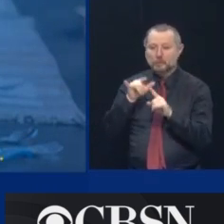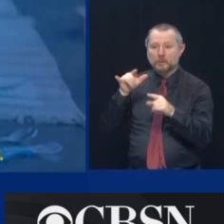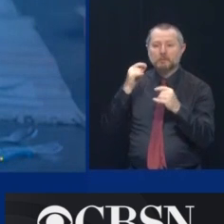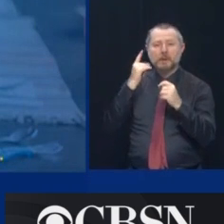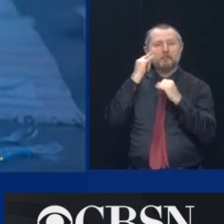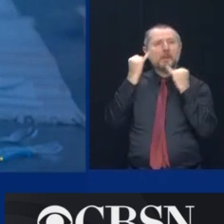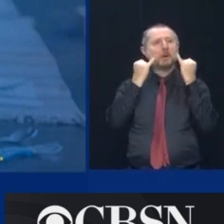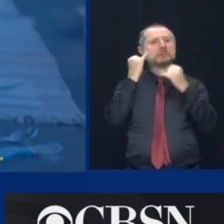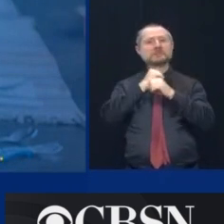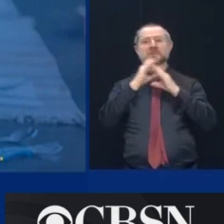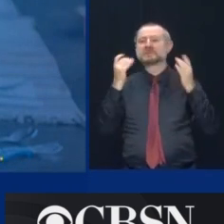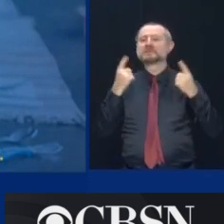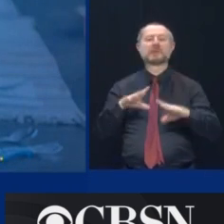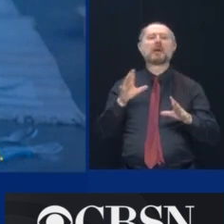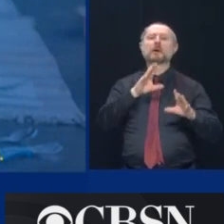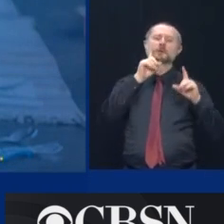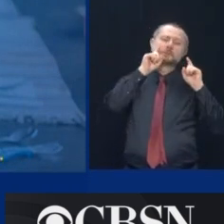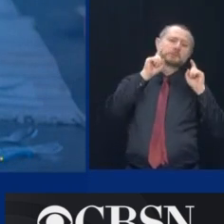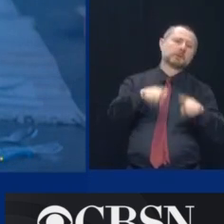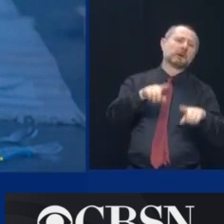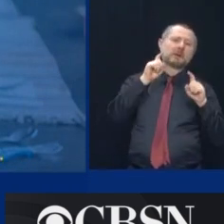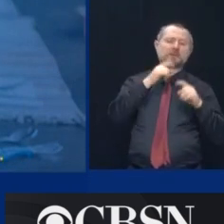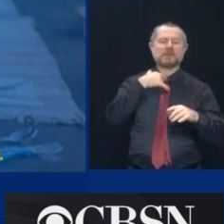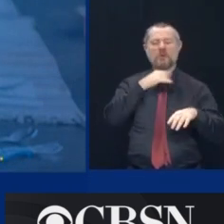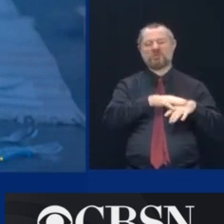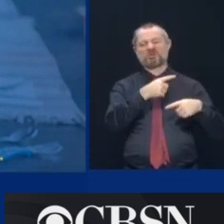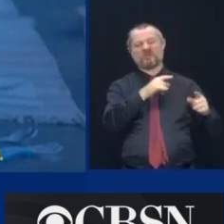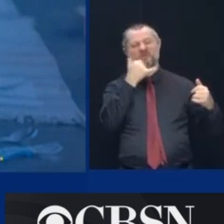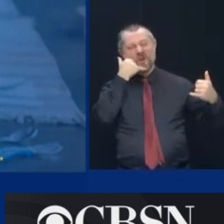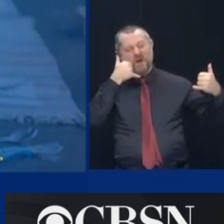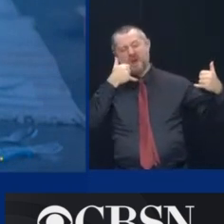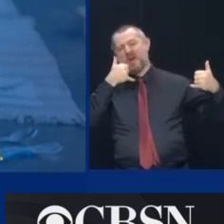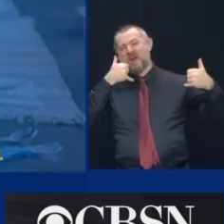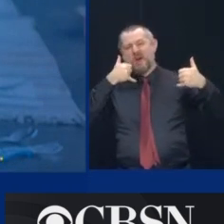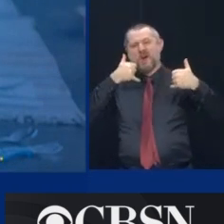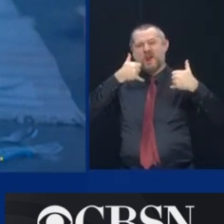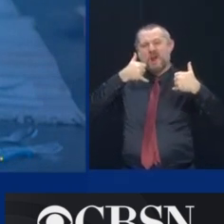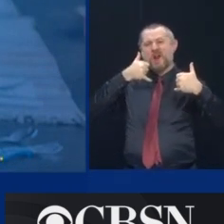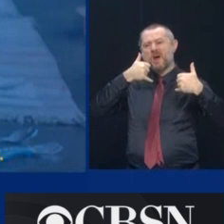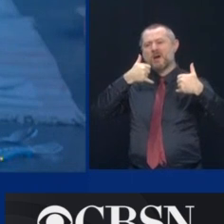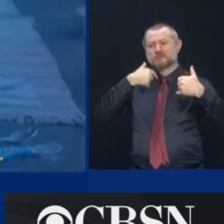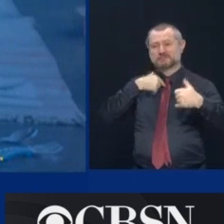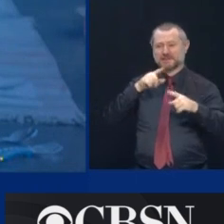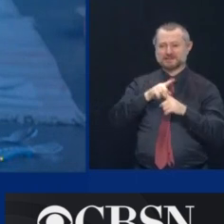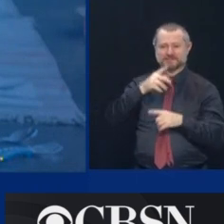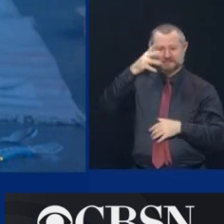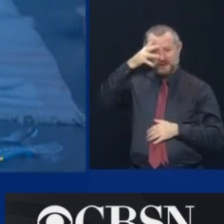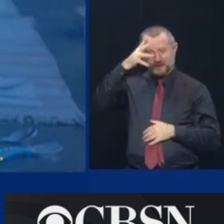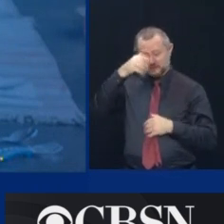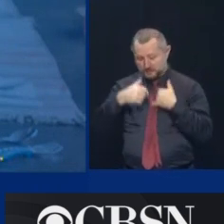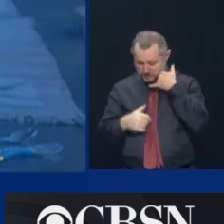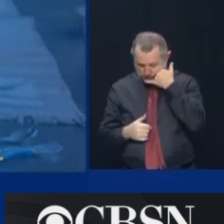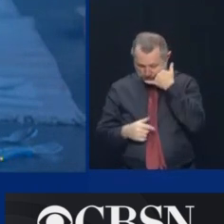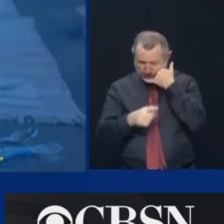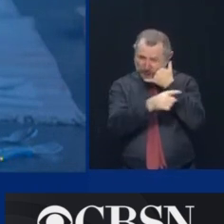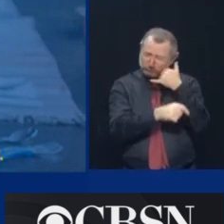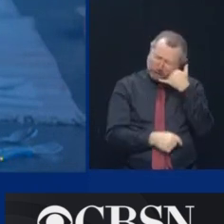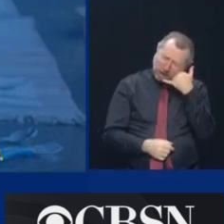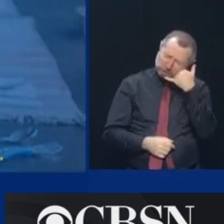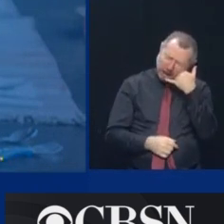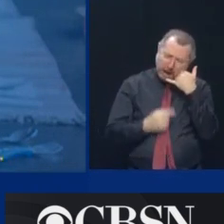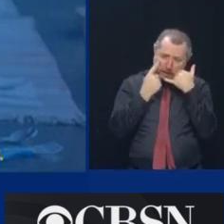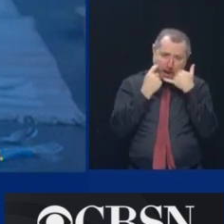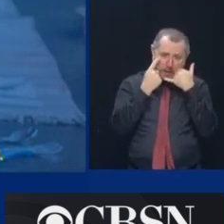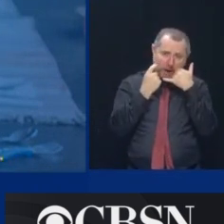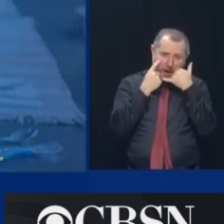So she's crying on the phone. And you know, as a parent, when your child cries, it just goes right through you, right? You